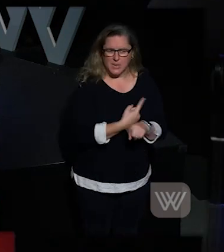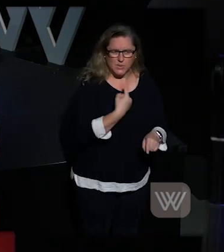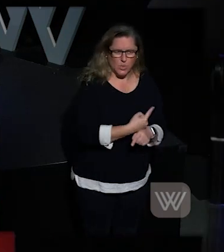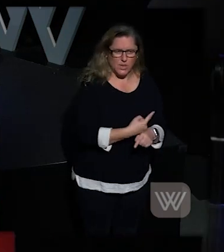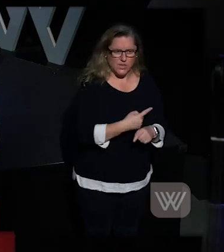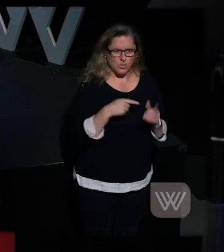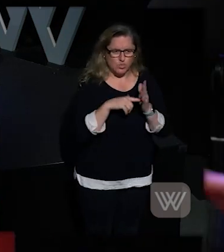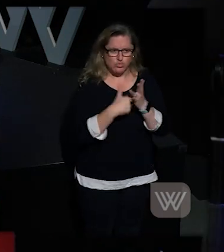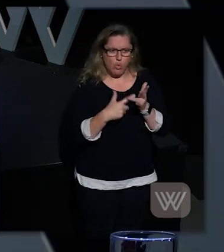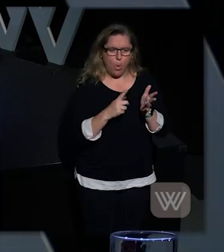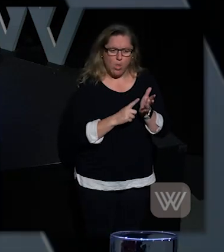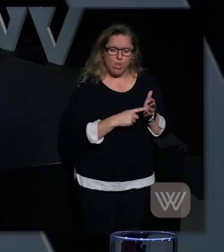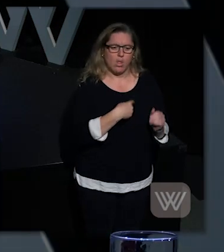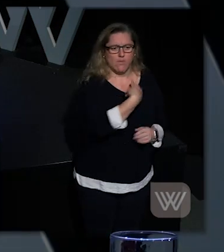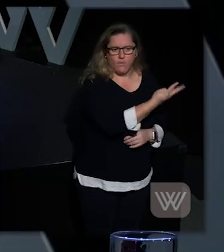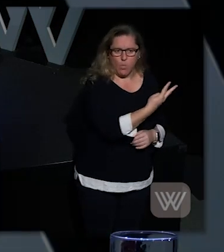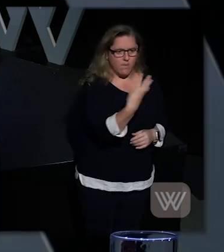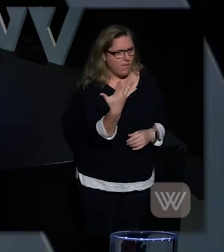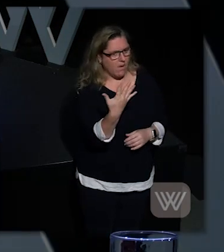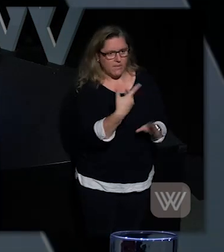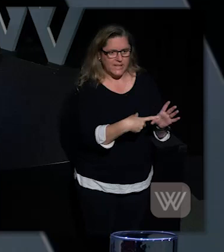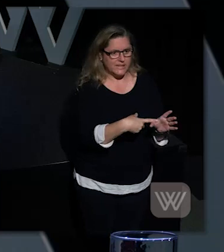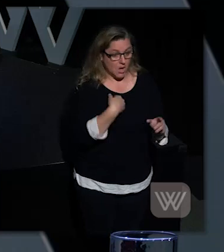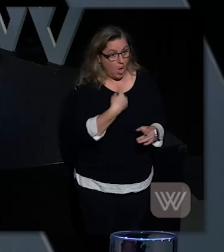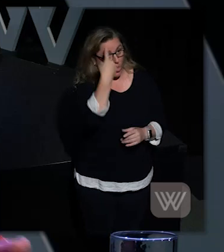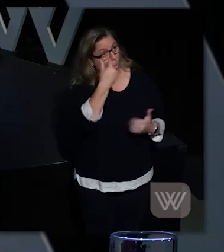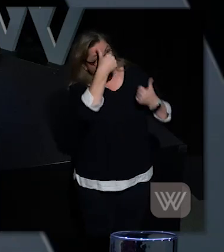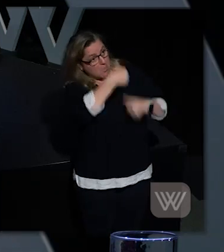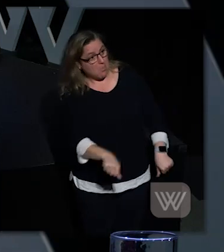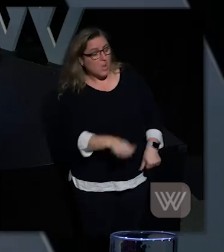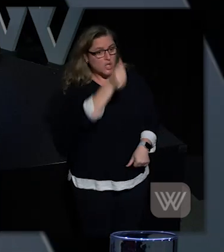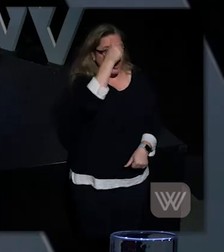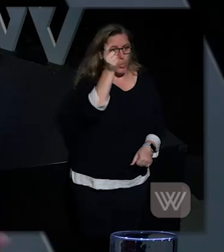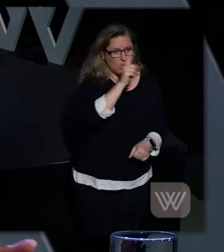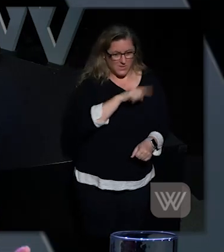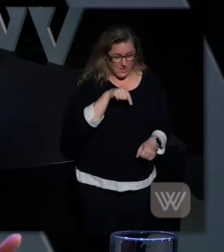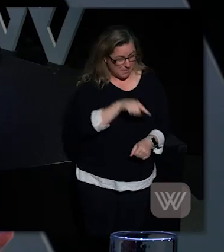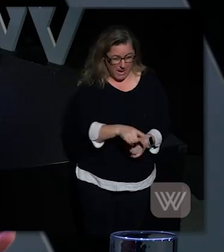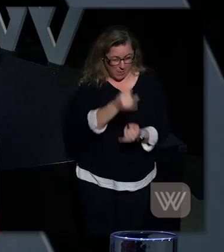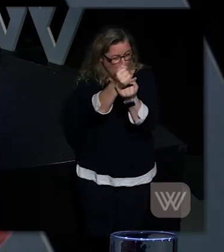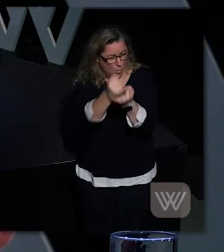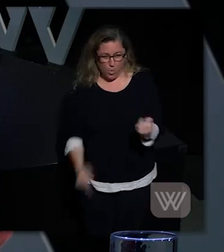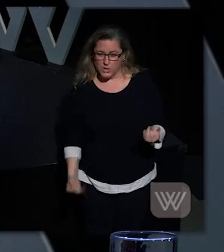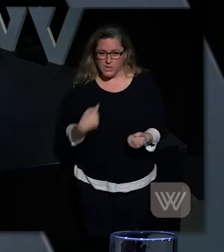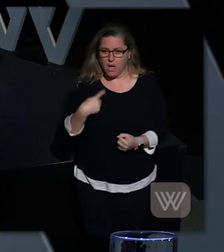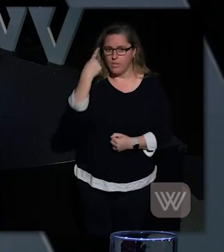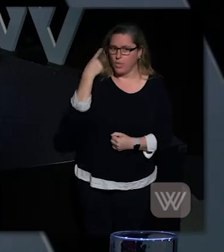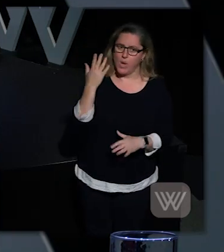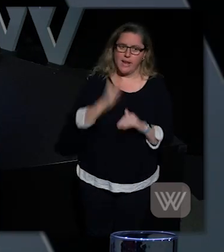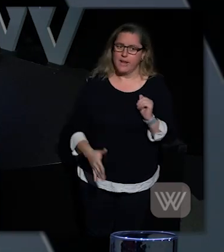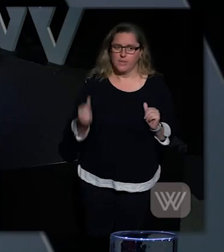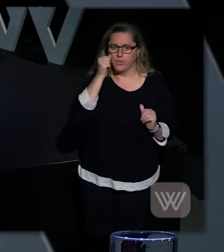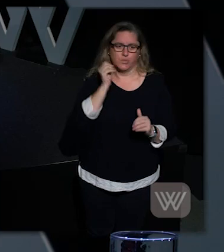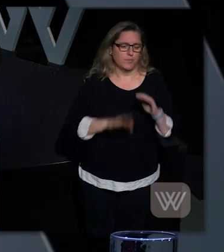I started writing the book. I thought I knew what I was dealing with and I didn't at all. And it was so much darker than I ever dreamed. And I